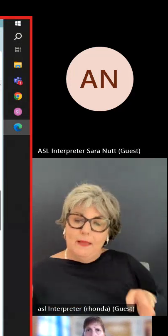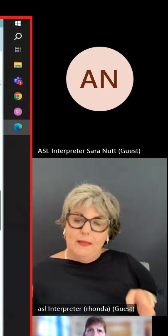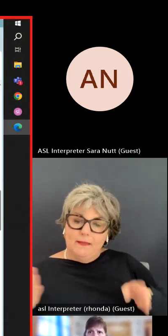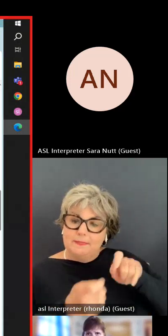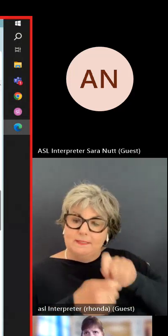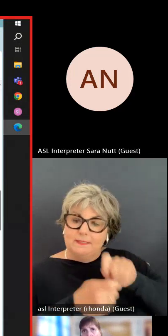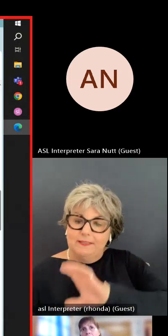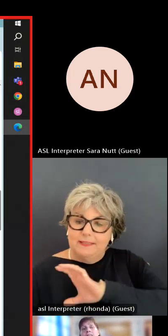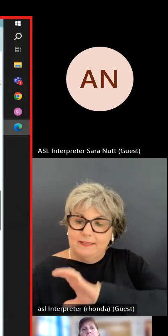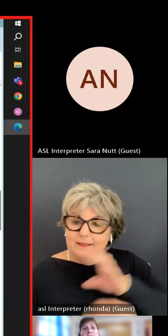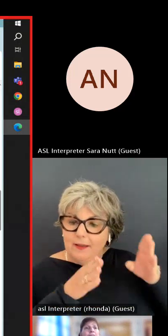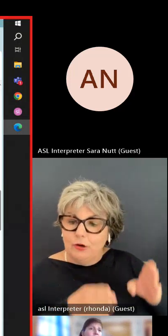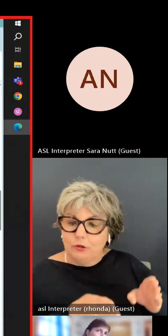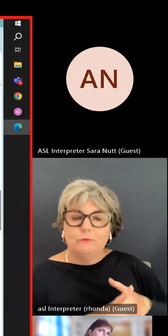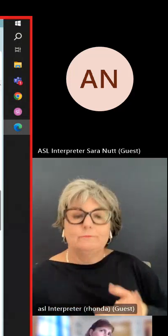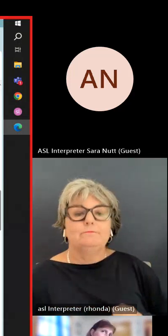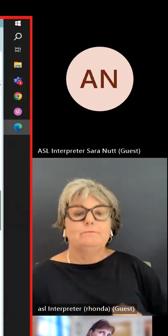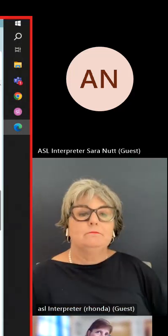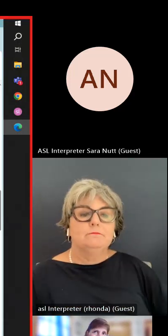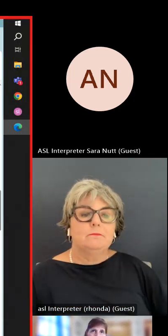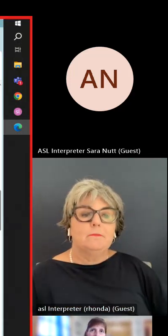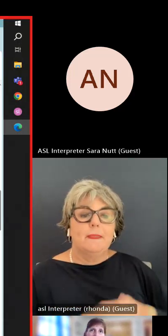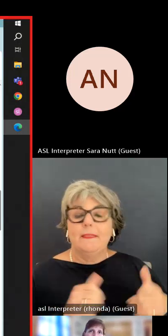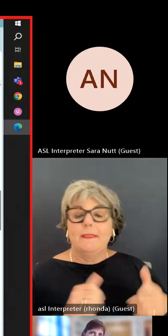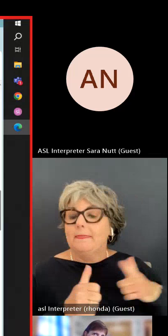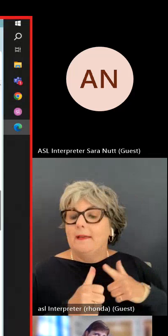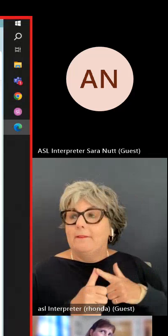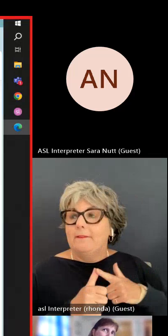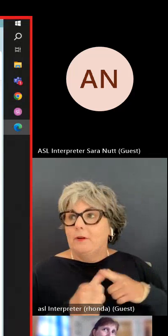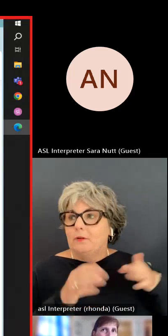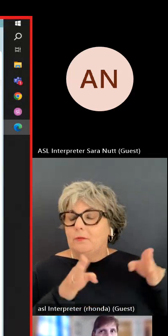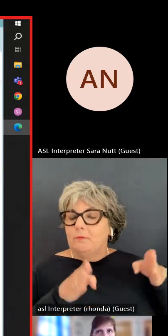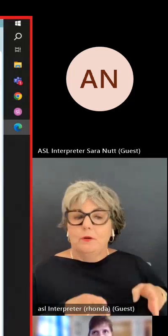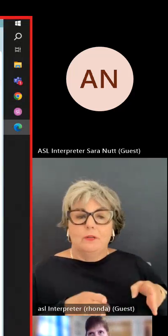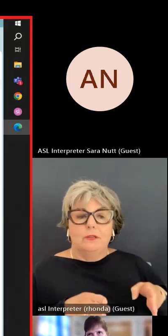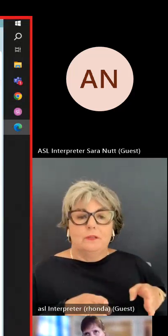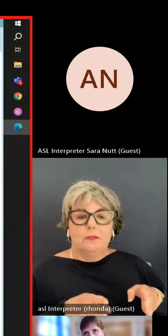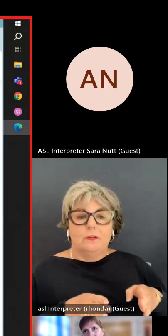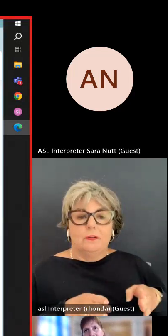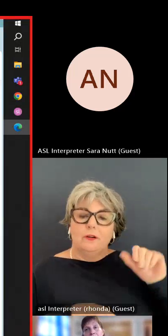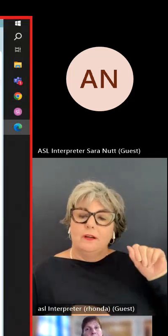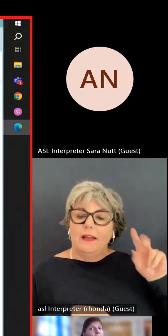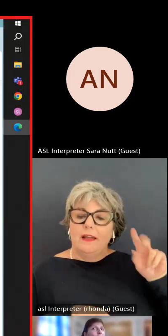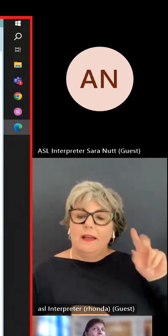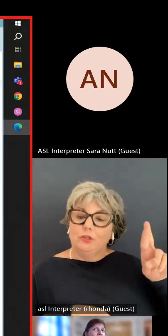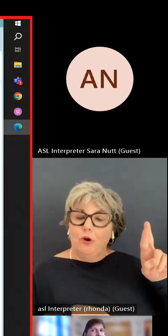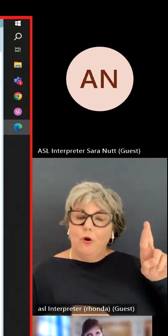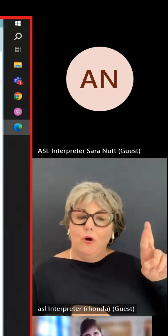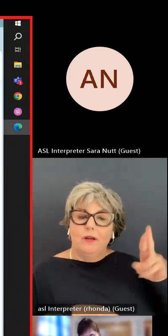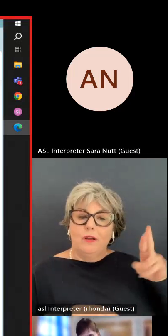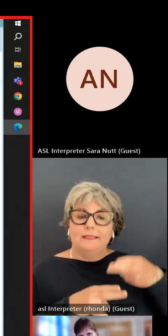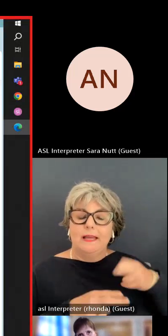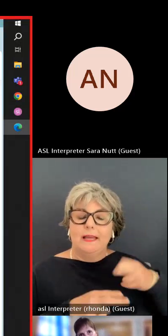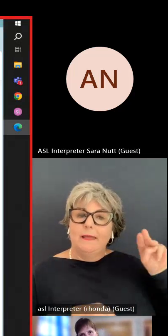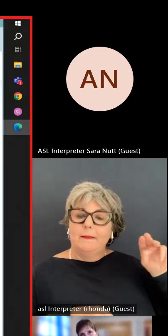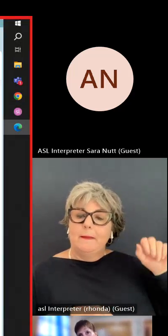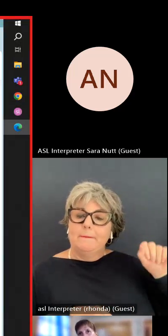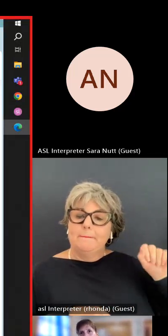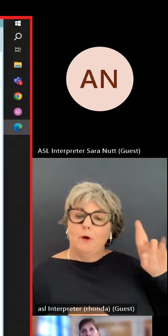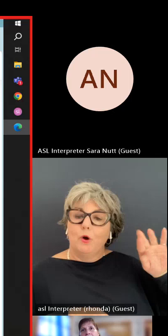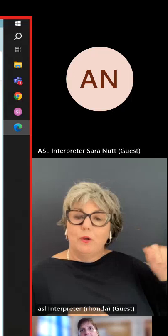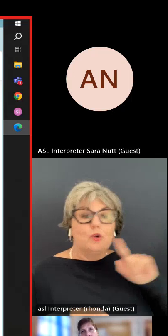character. So this first one, this is her avatar is named Maria. Her actual name